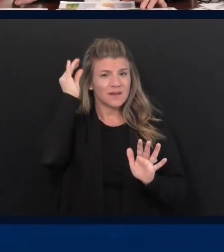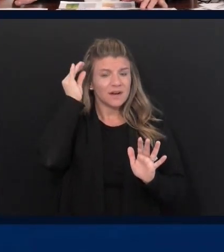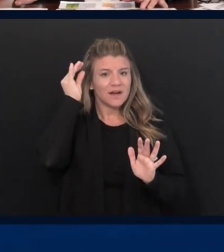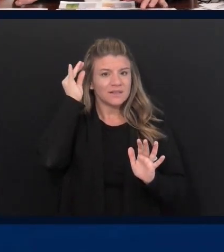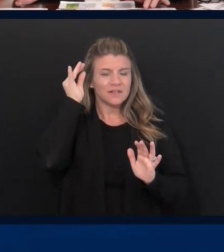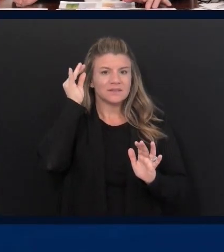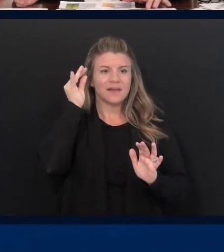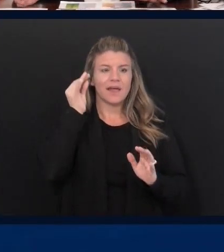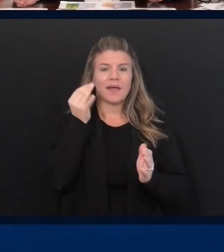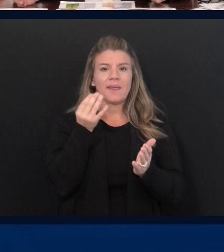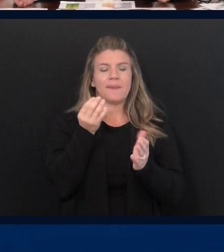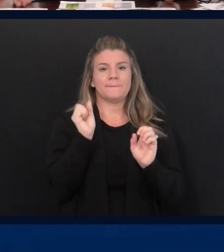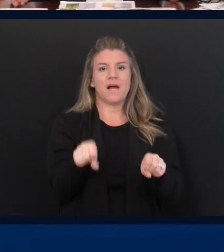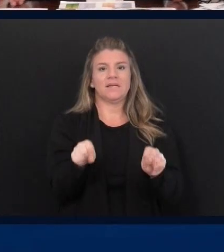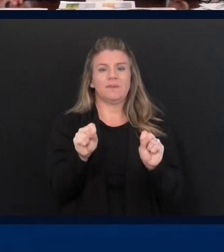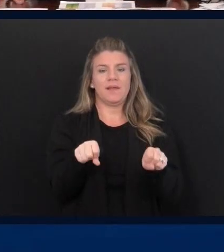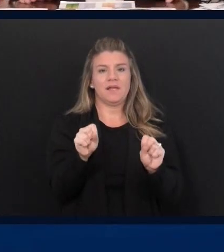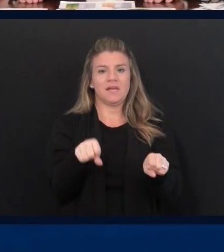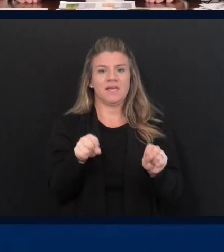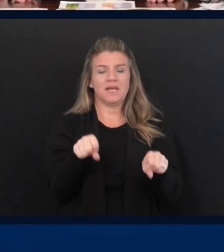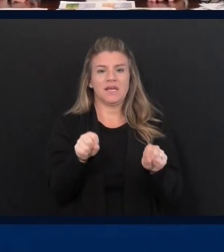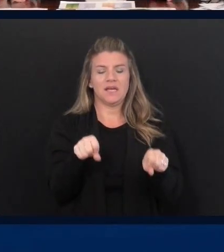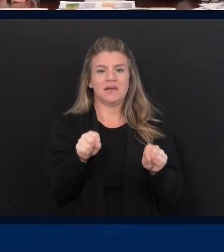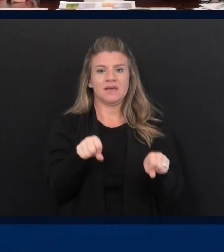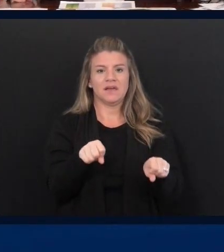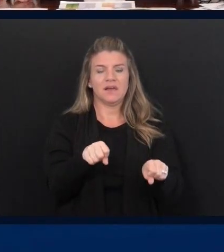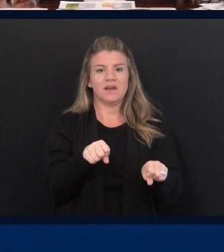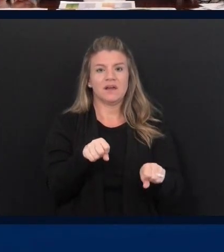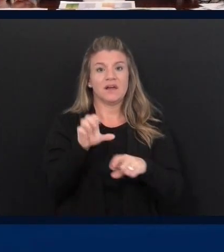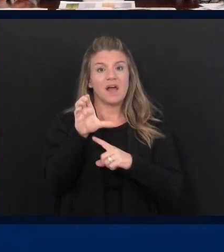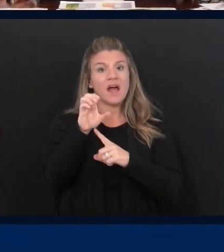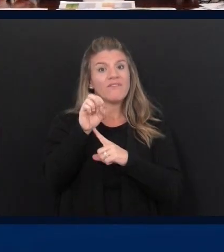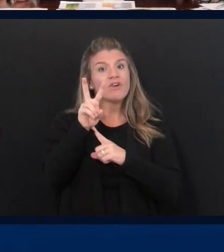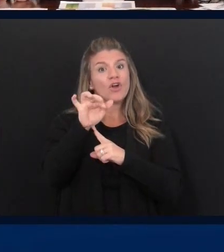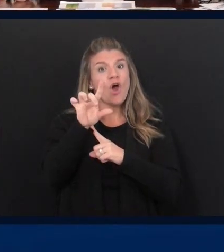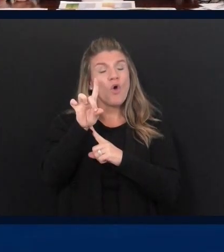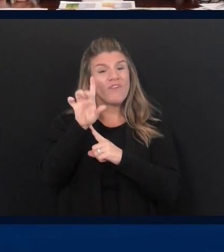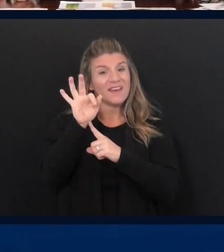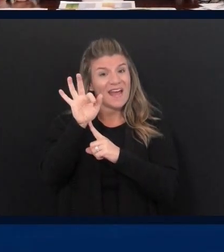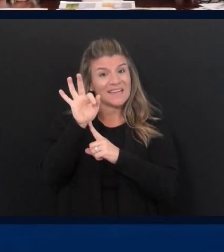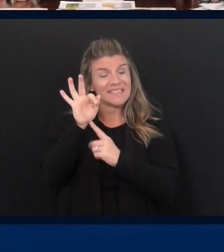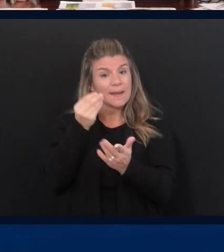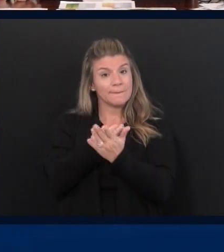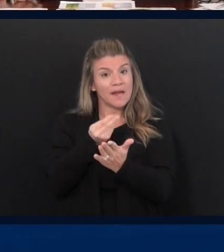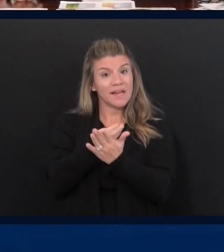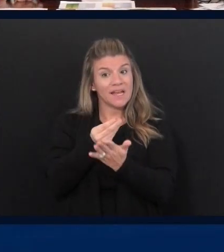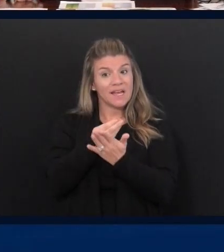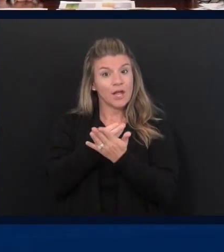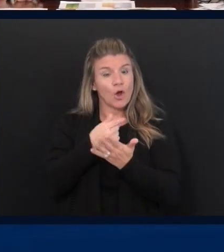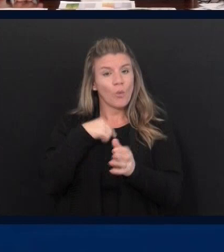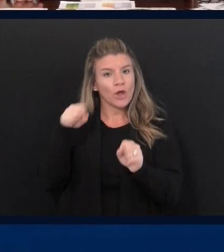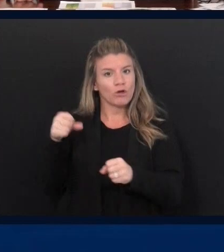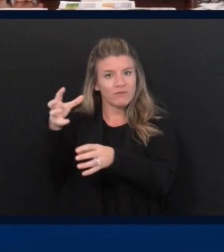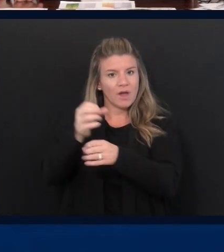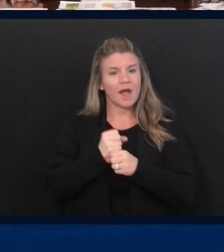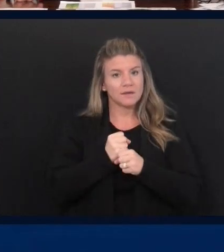the flow of the possibility of COVID-19 dollars that could have come to us,